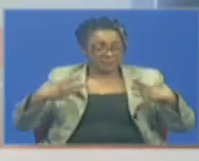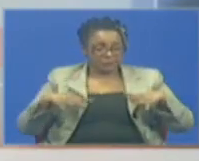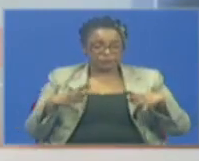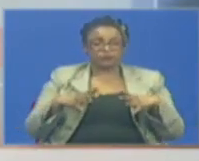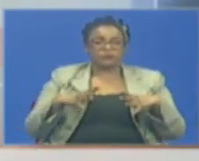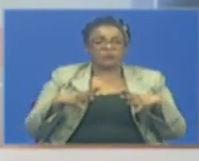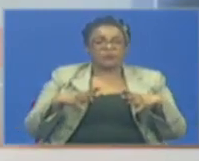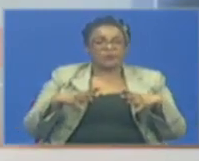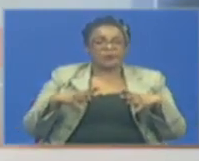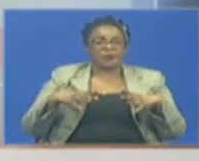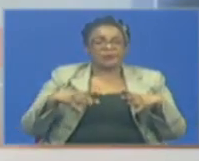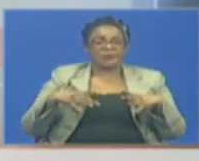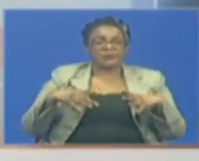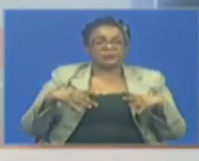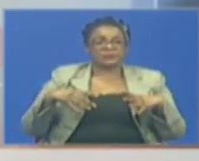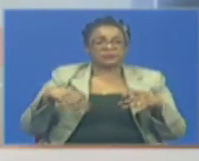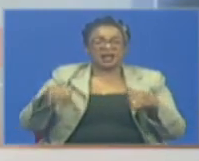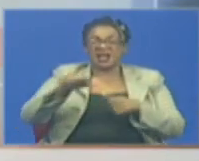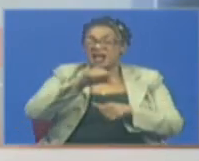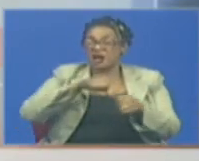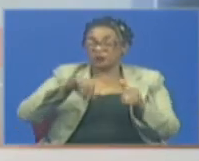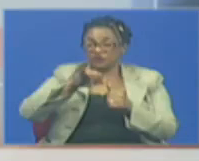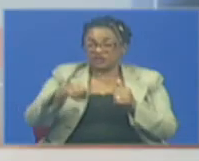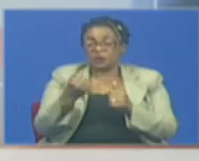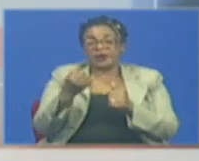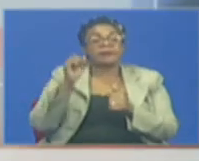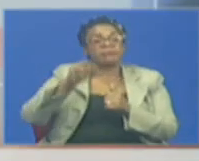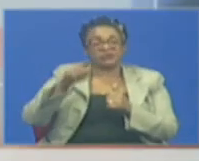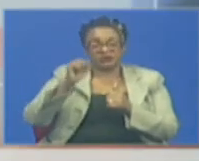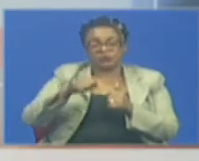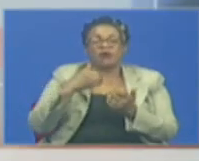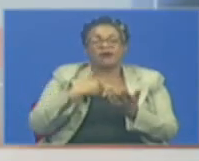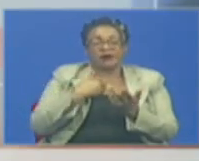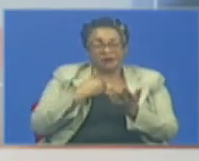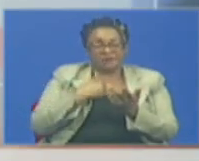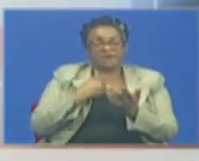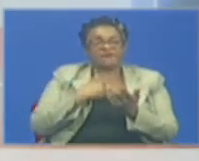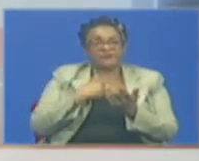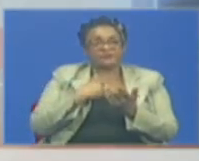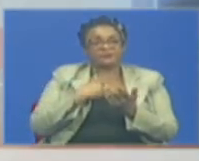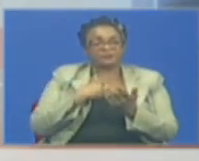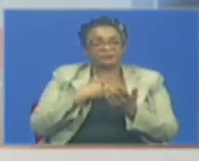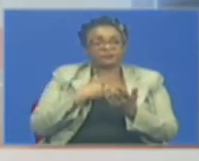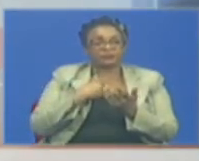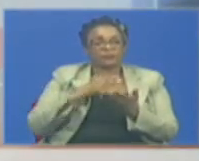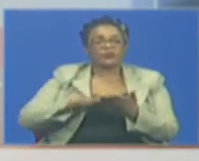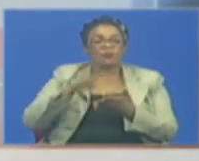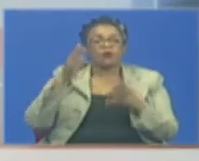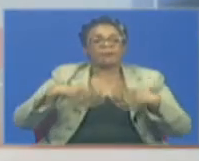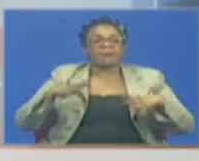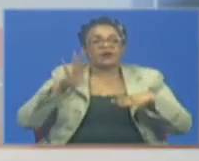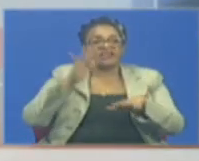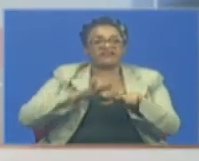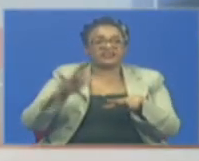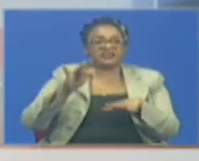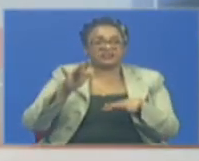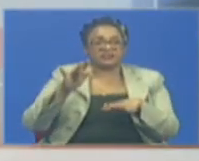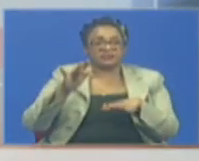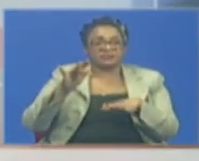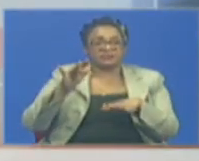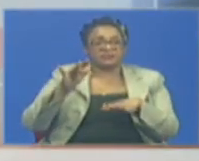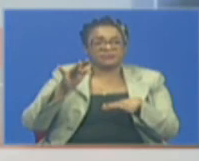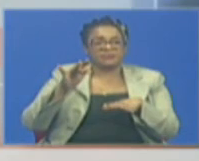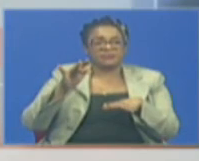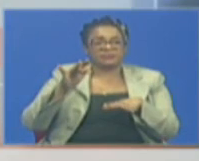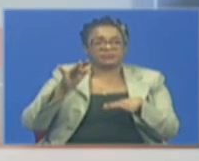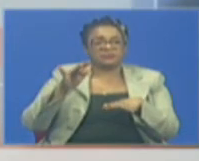2021 around January. We might actually have 2 million people infected, will be mild to